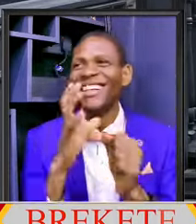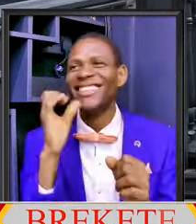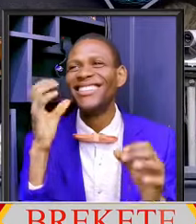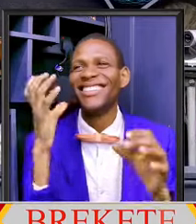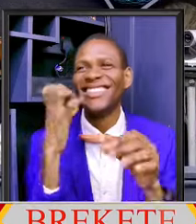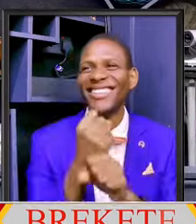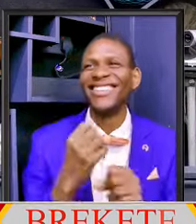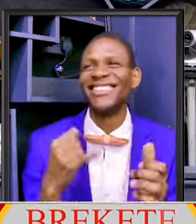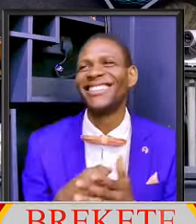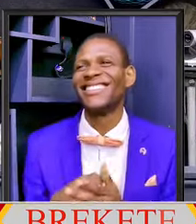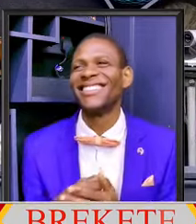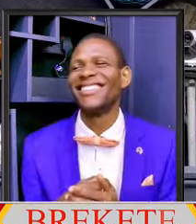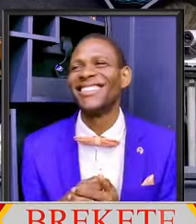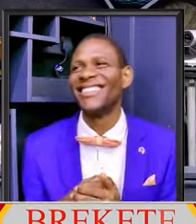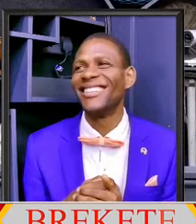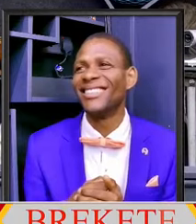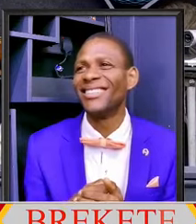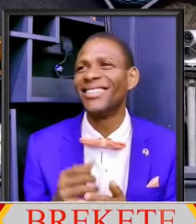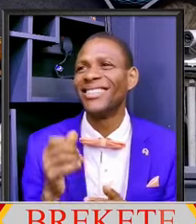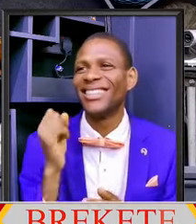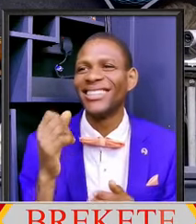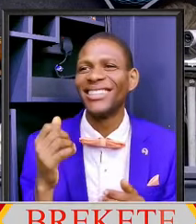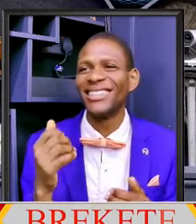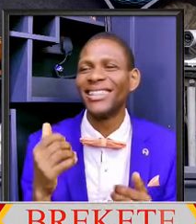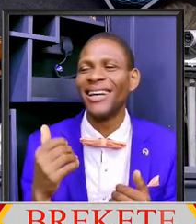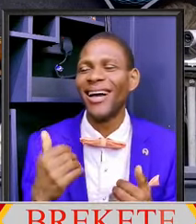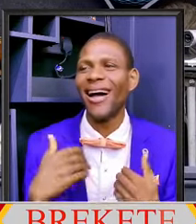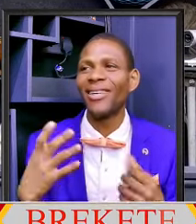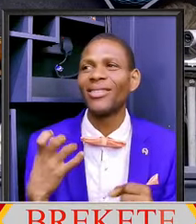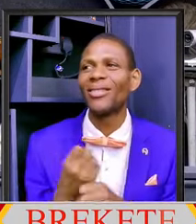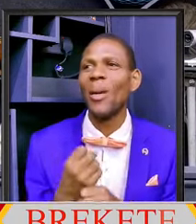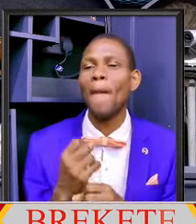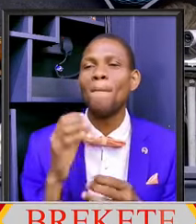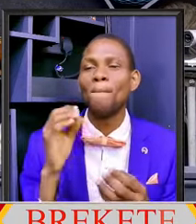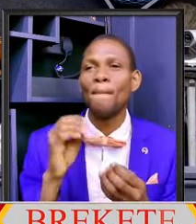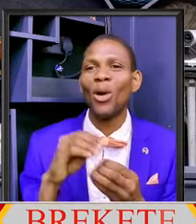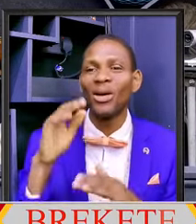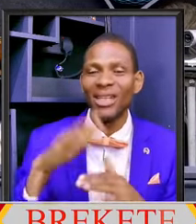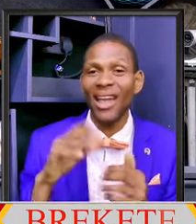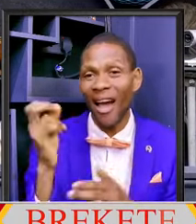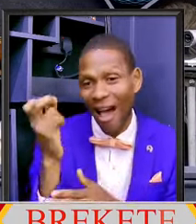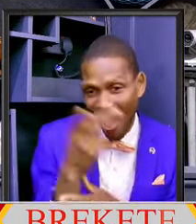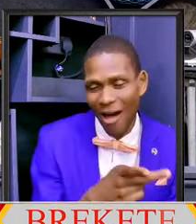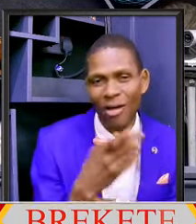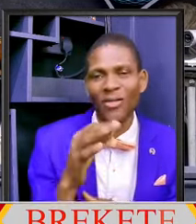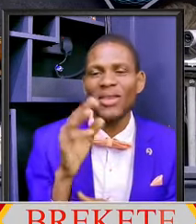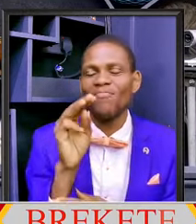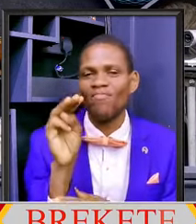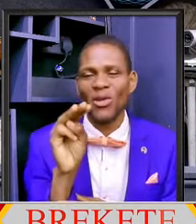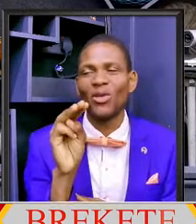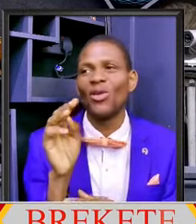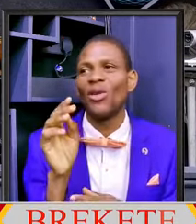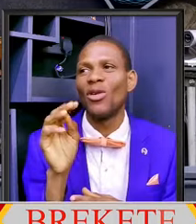Kai! So she don't get more than half a million already.